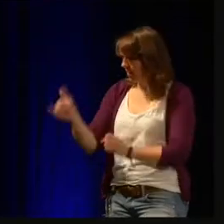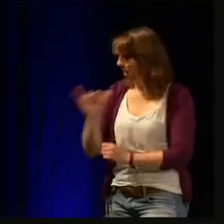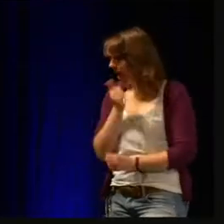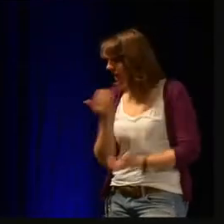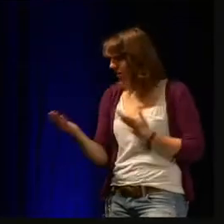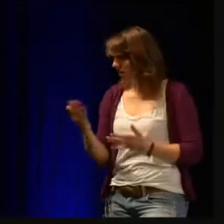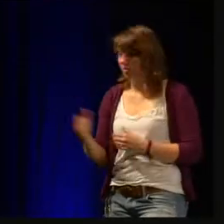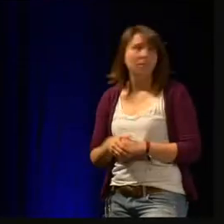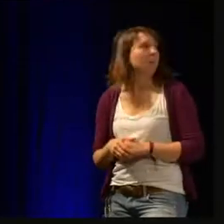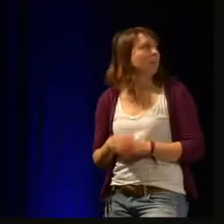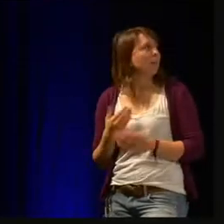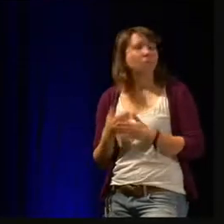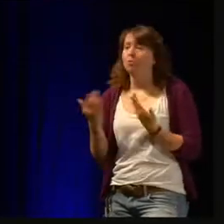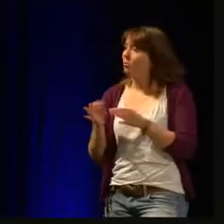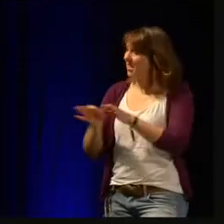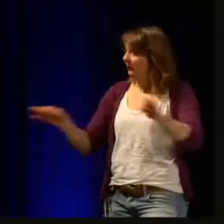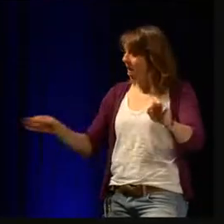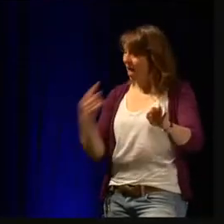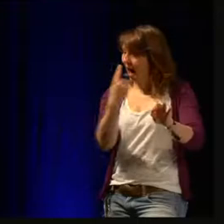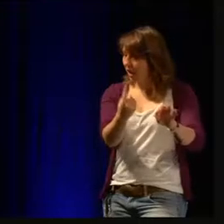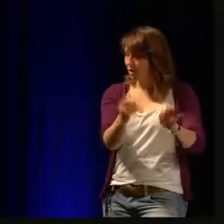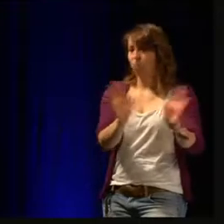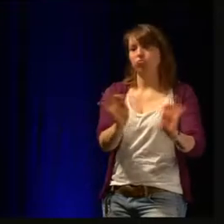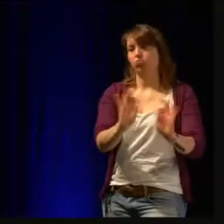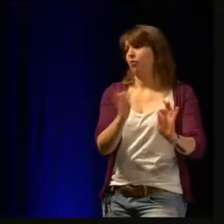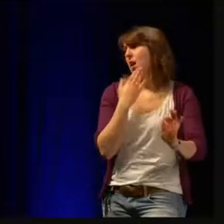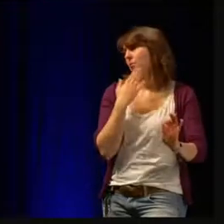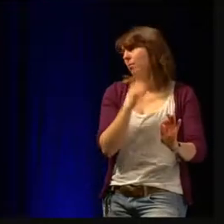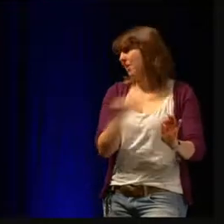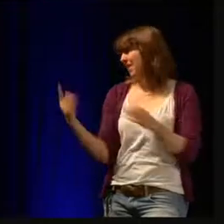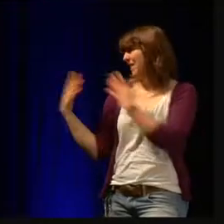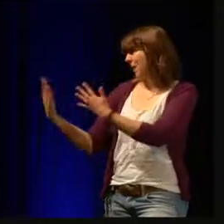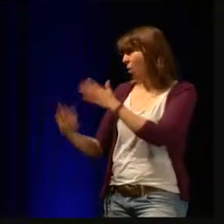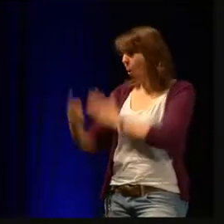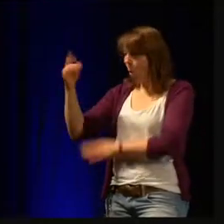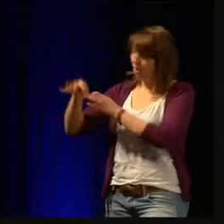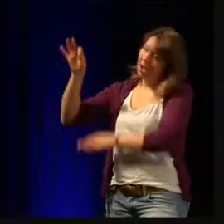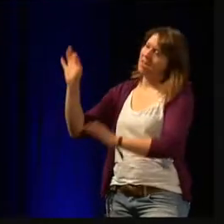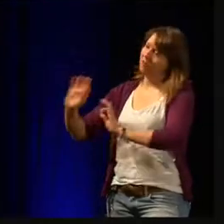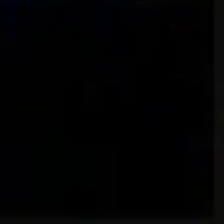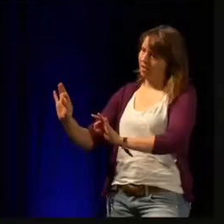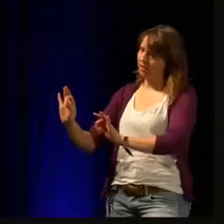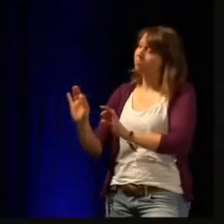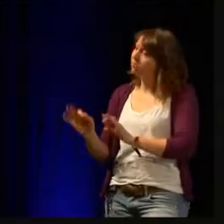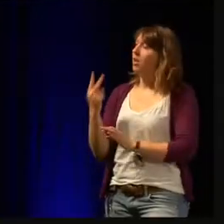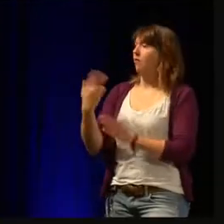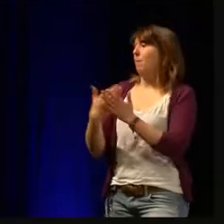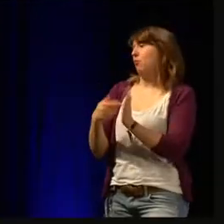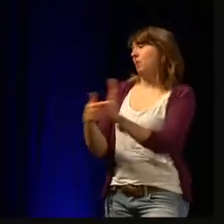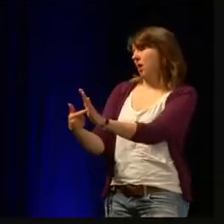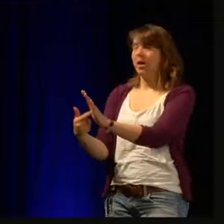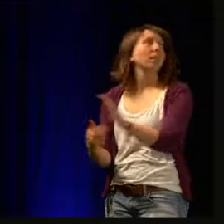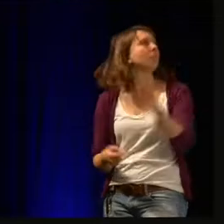will fall back and recommit basically a crime after being sentenced to jail. And